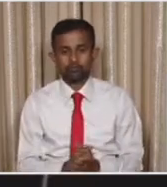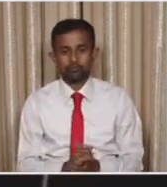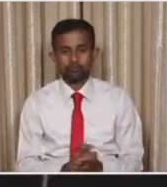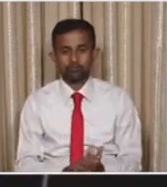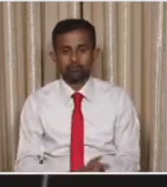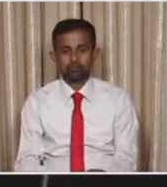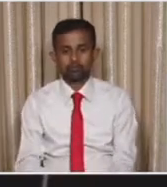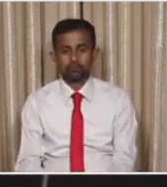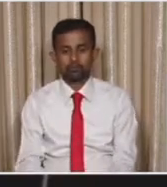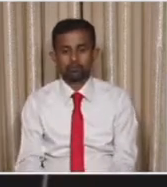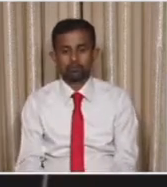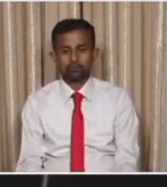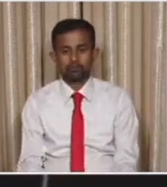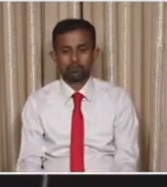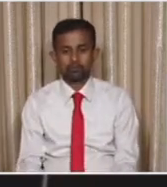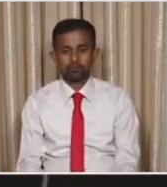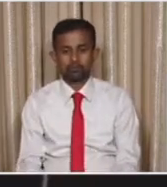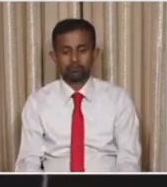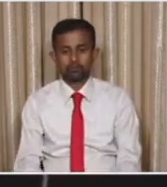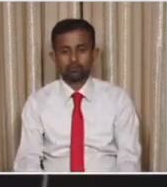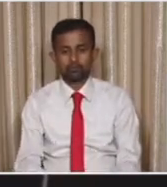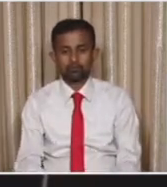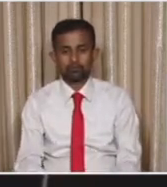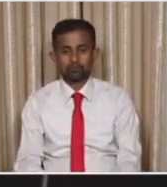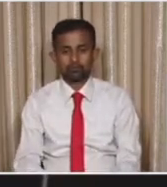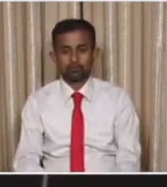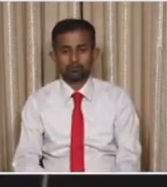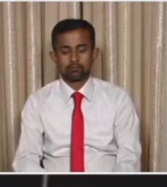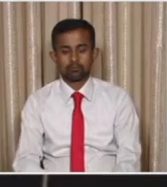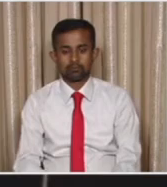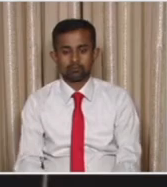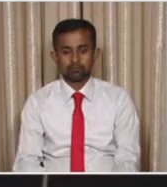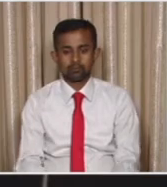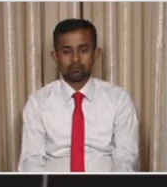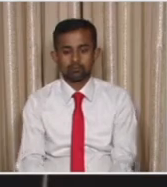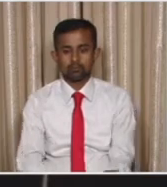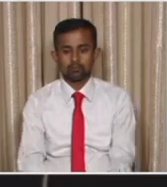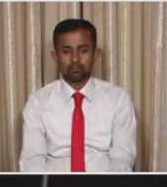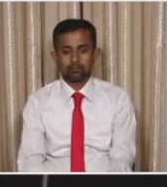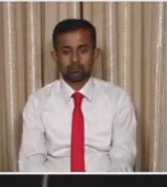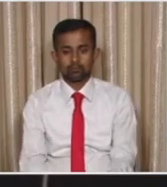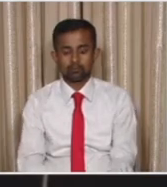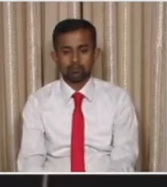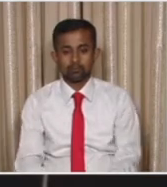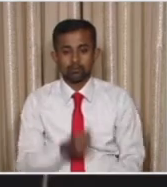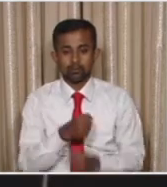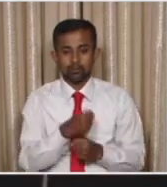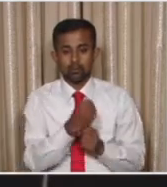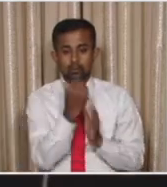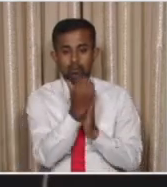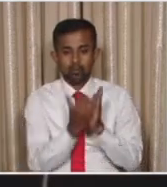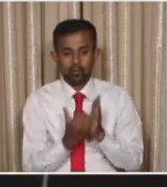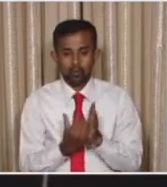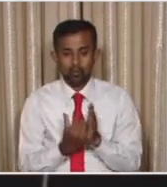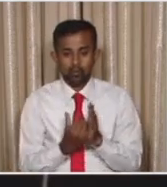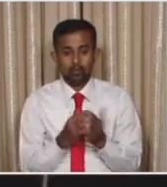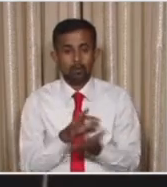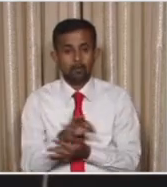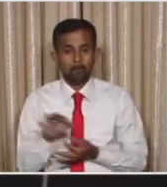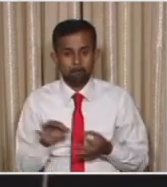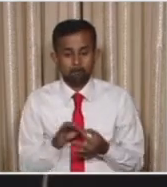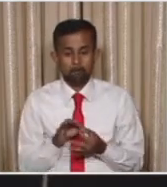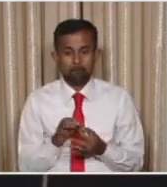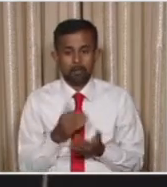Constitutional nism should not be a barrier to democracy. Rather, constitutionalism